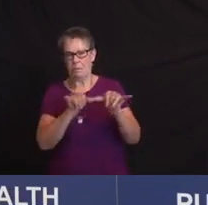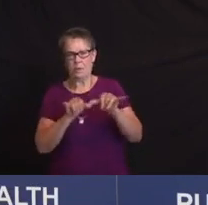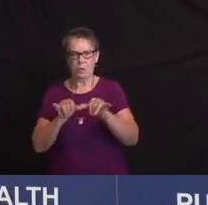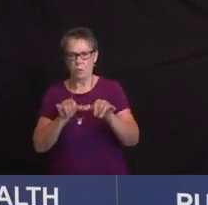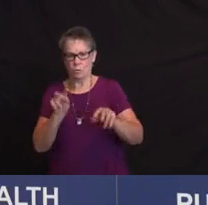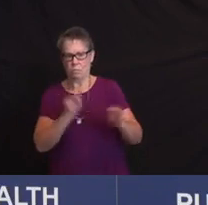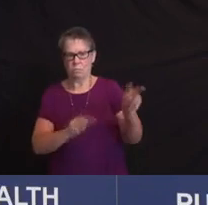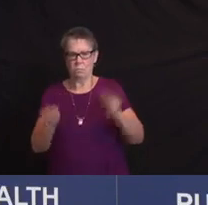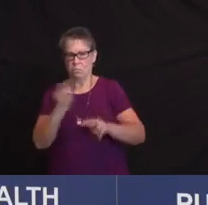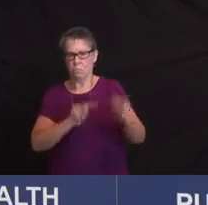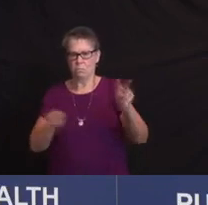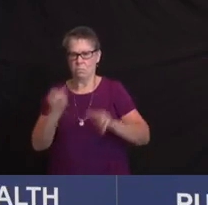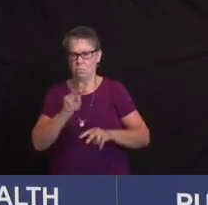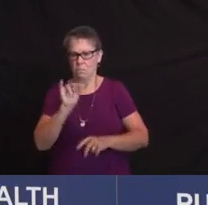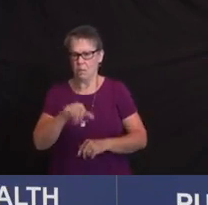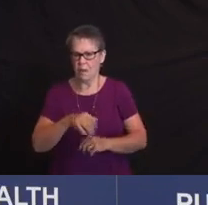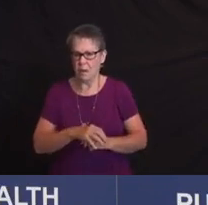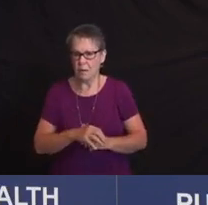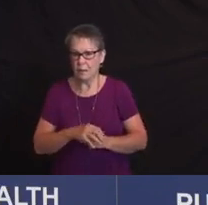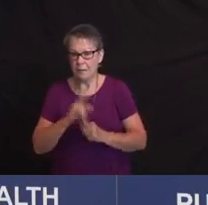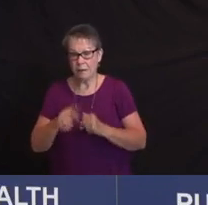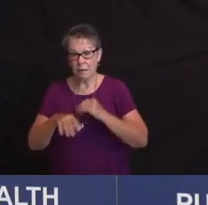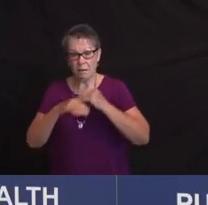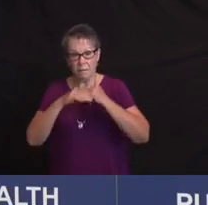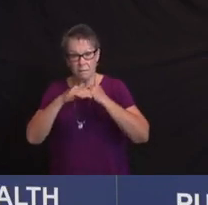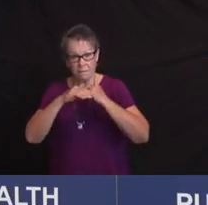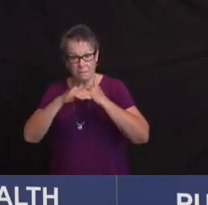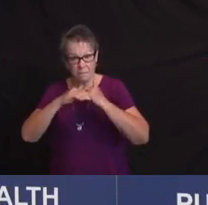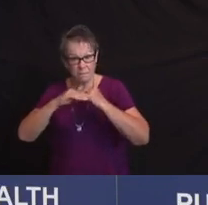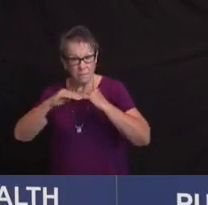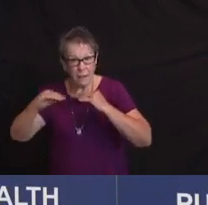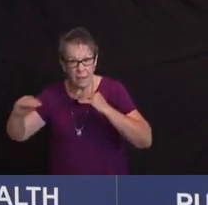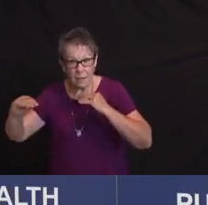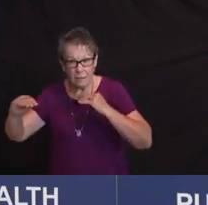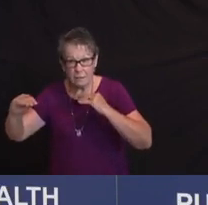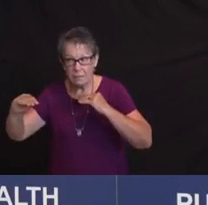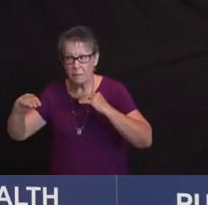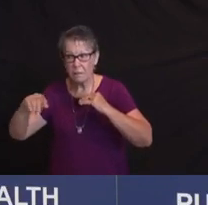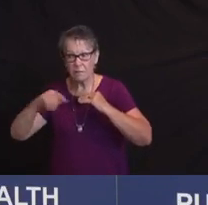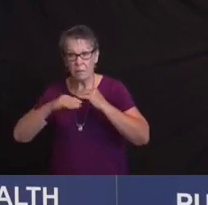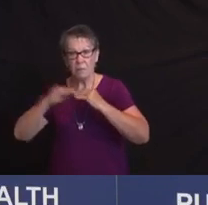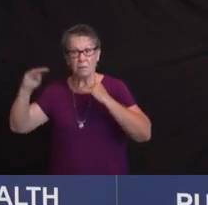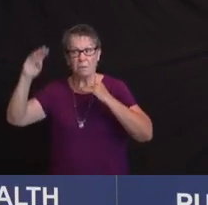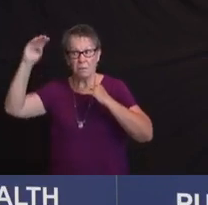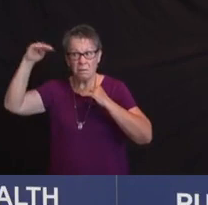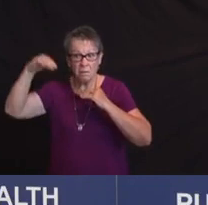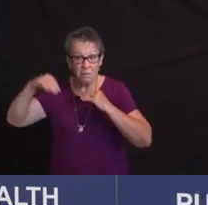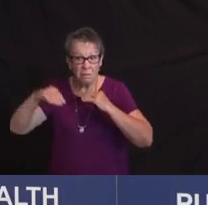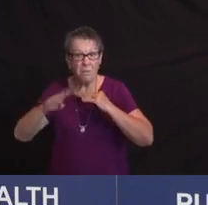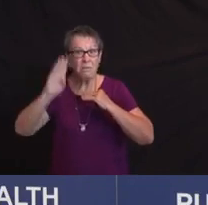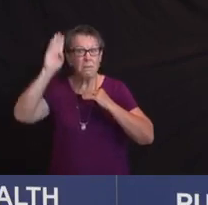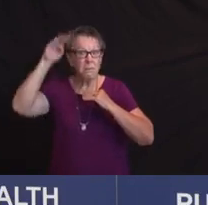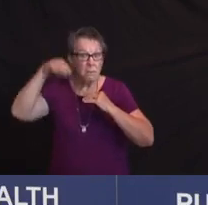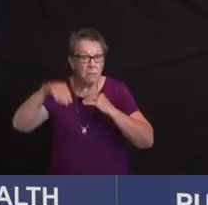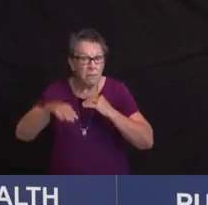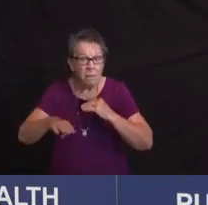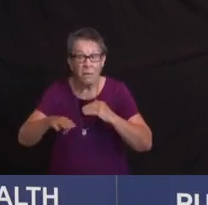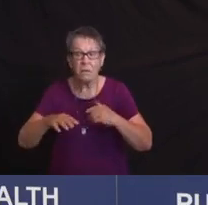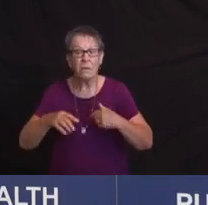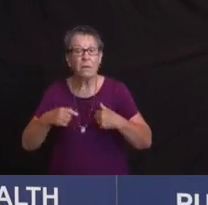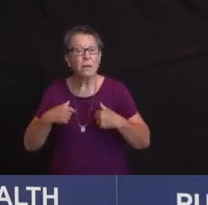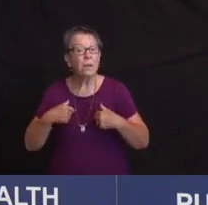that curve because we want to minimize the impact to the healthcare system, because having an increased burden